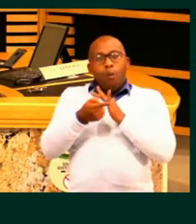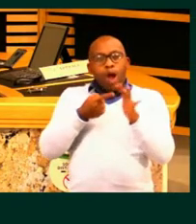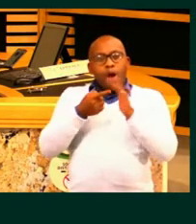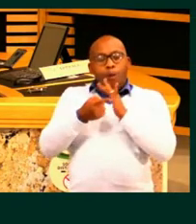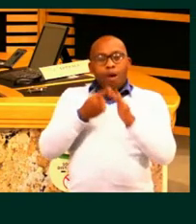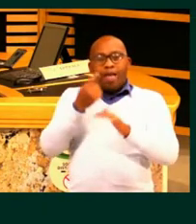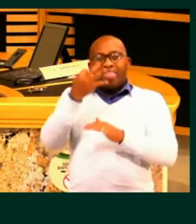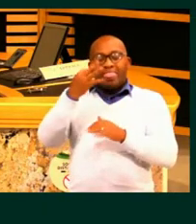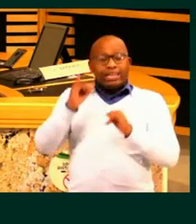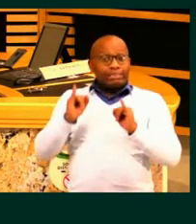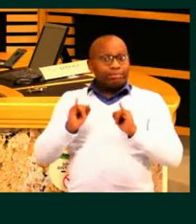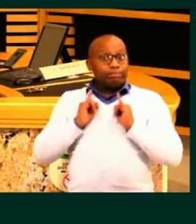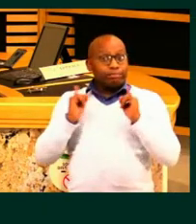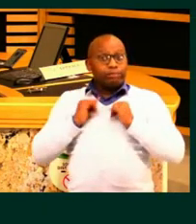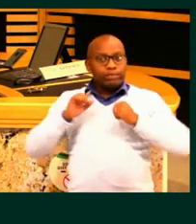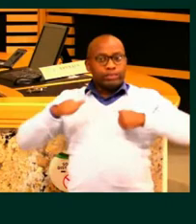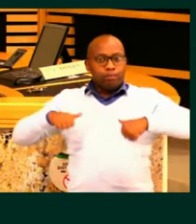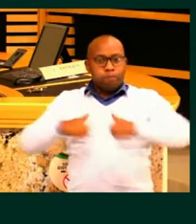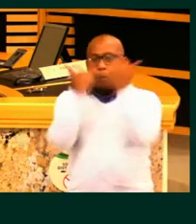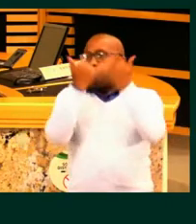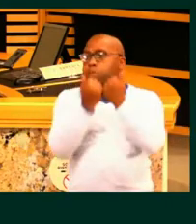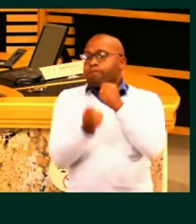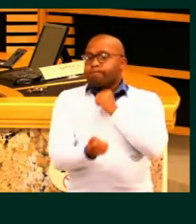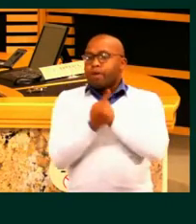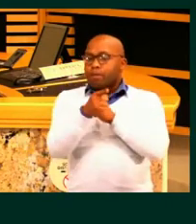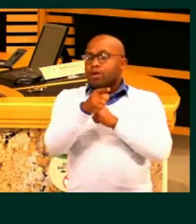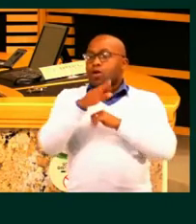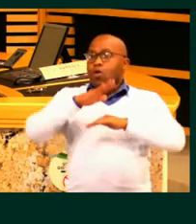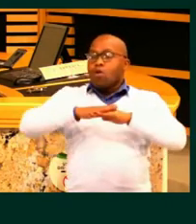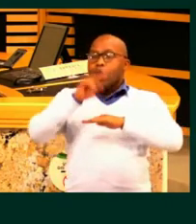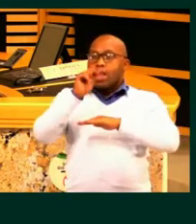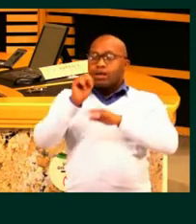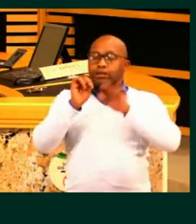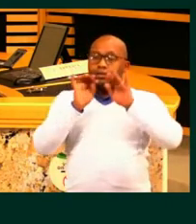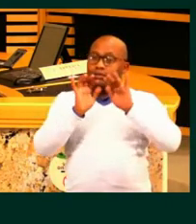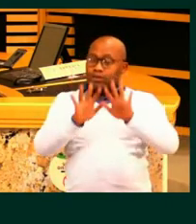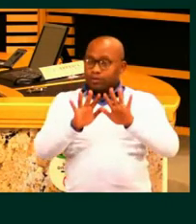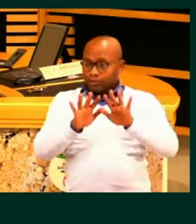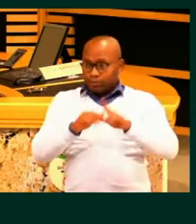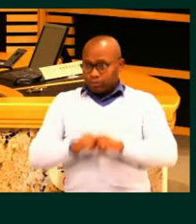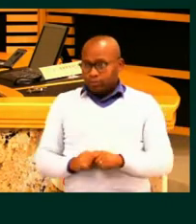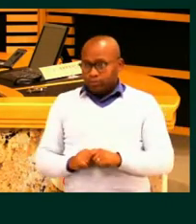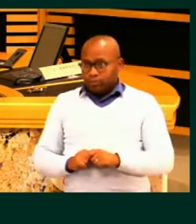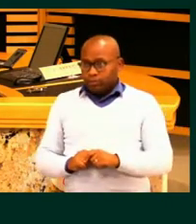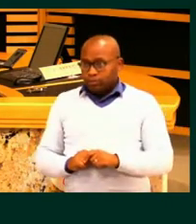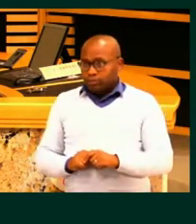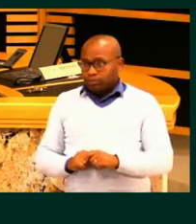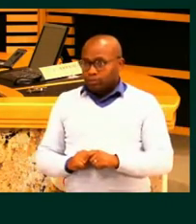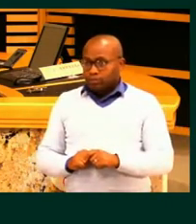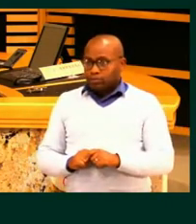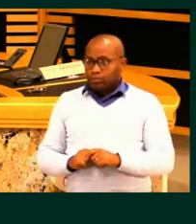basis during this month the Democratic Lang is calling on the Mec and his